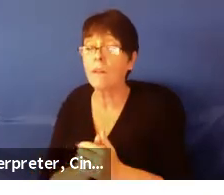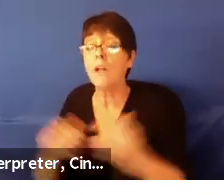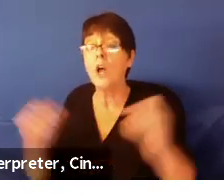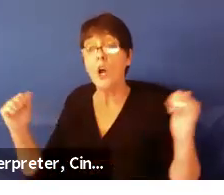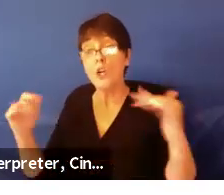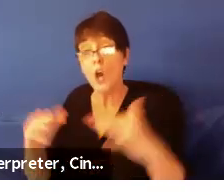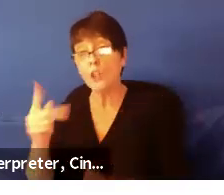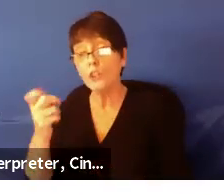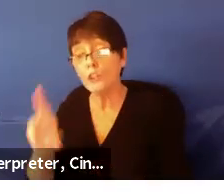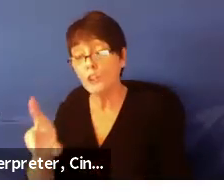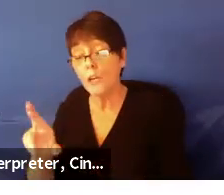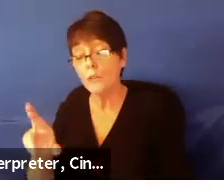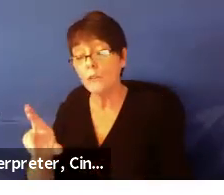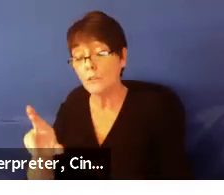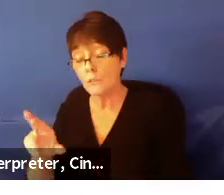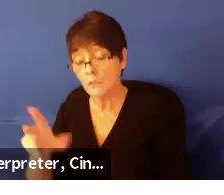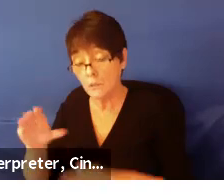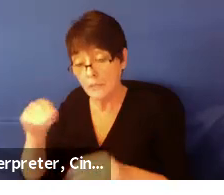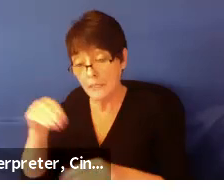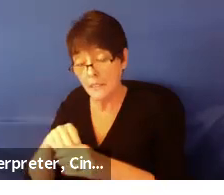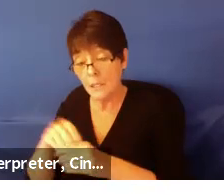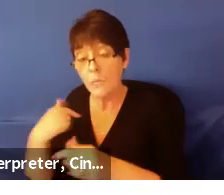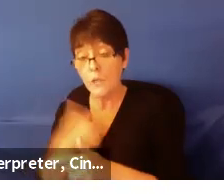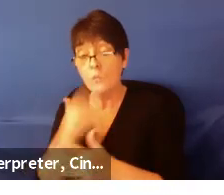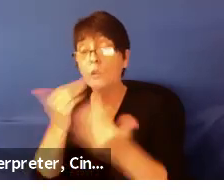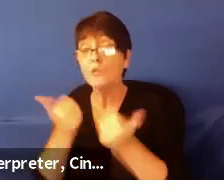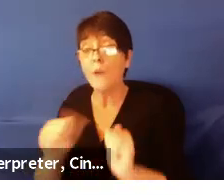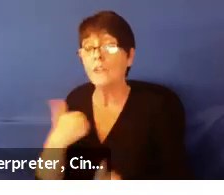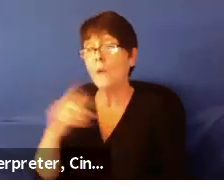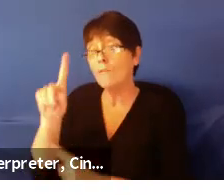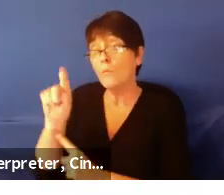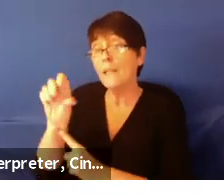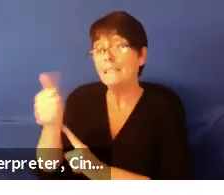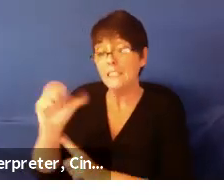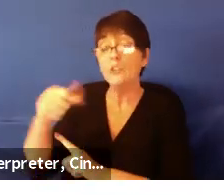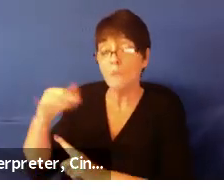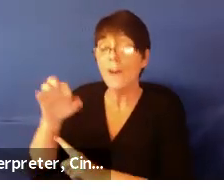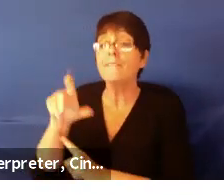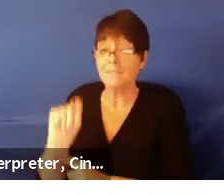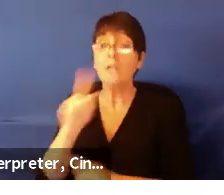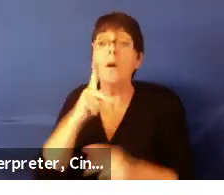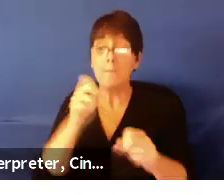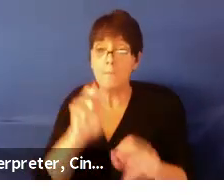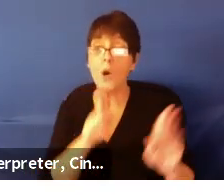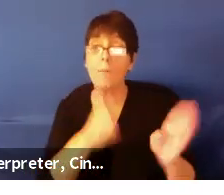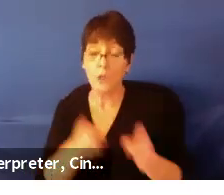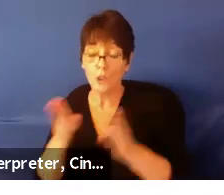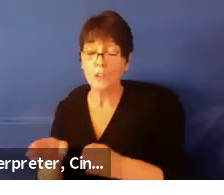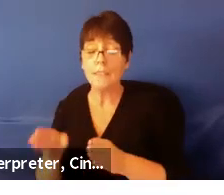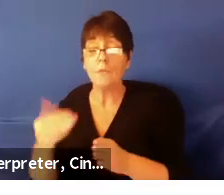shelters post-impact, we will try to have 110 square feet per individual. We have a